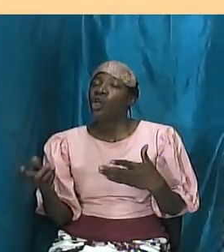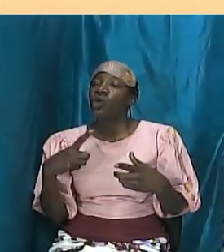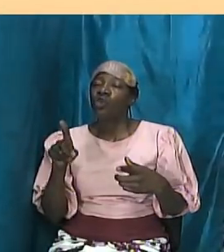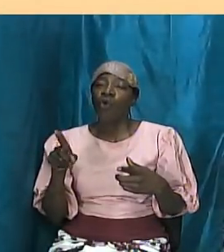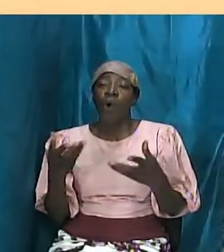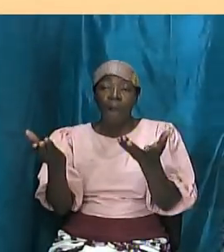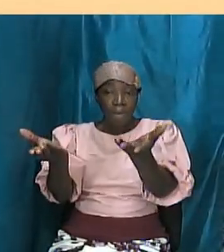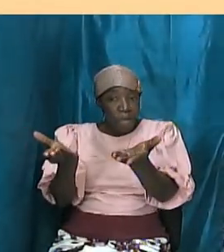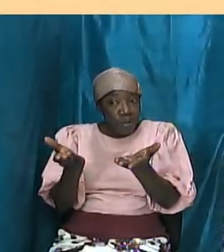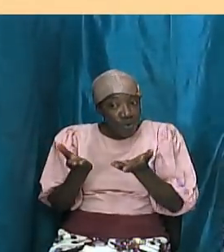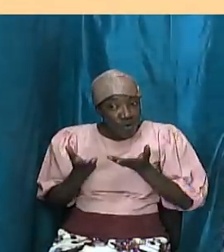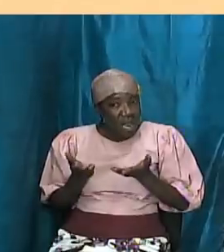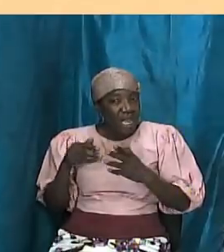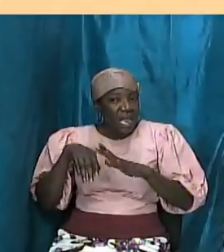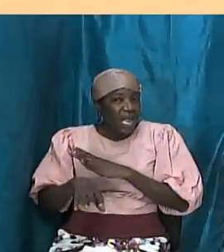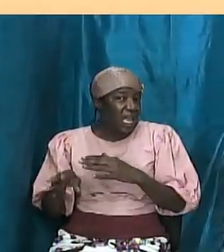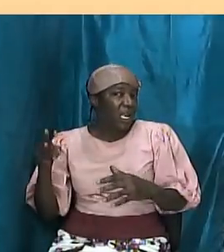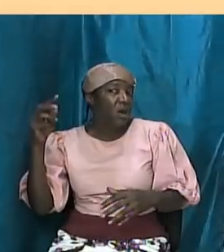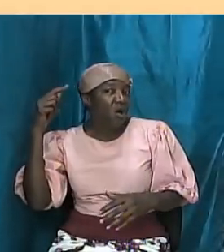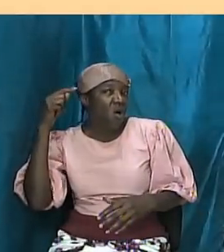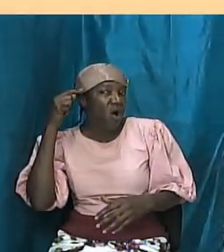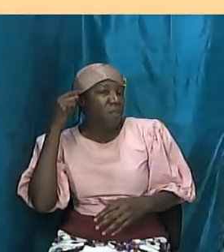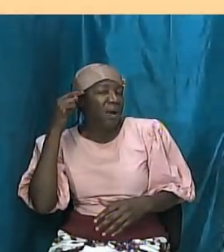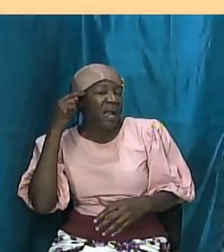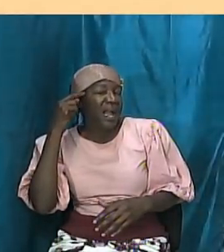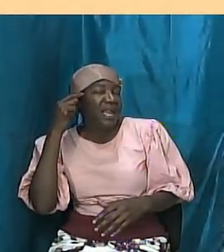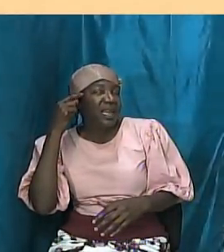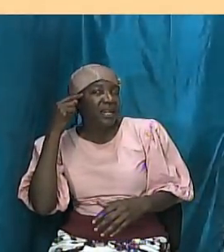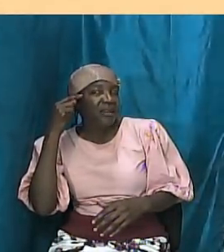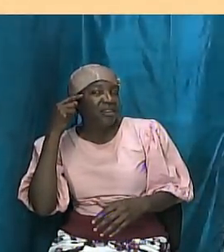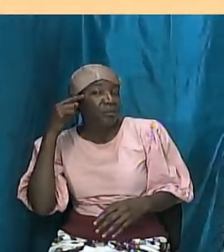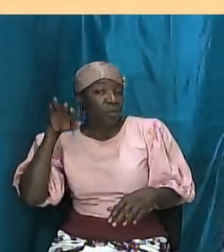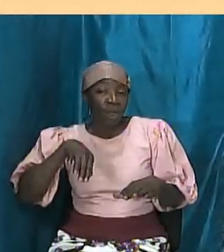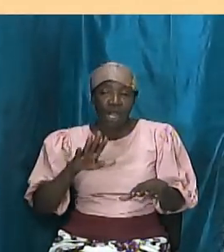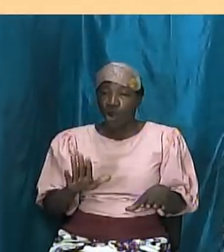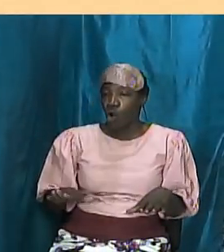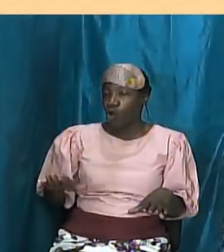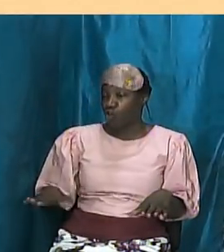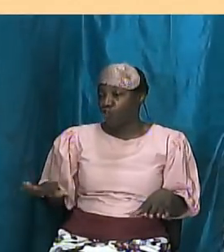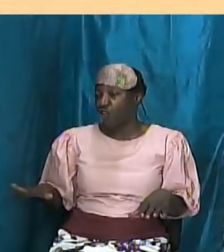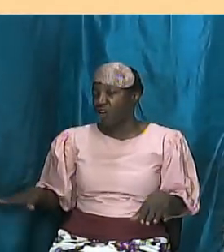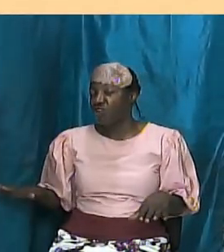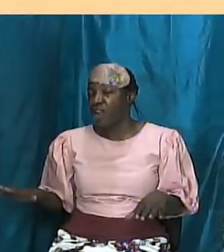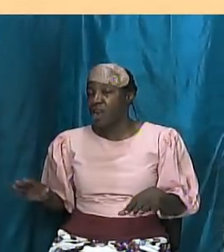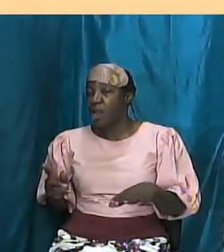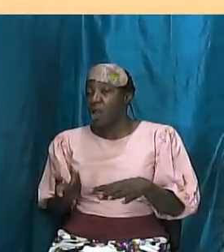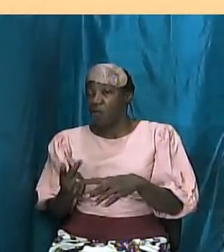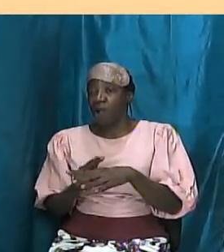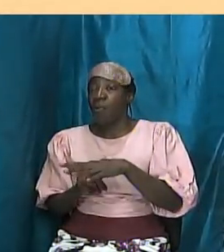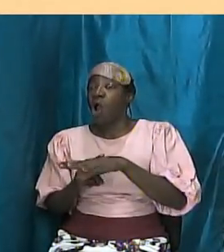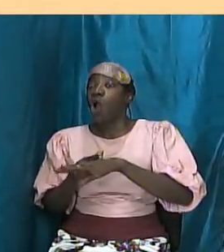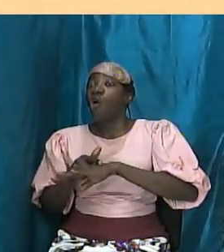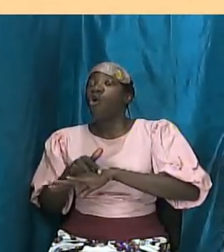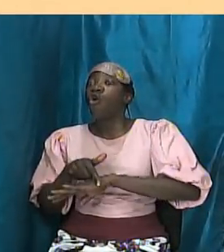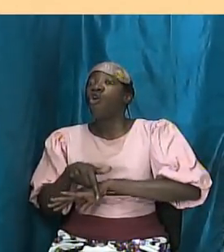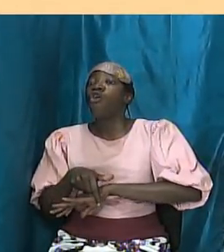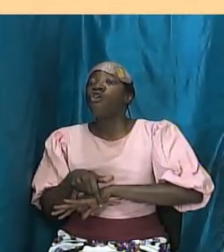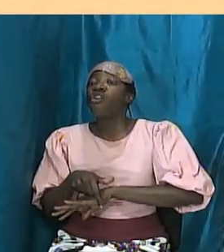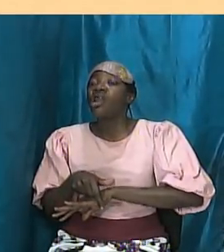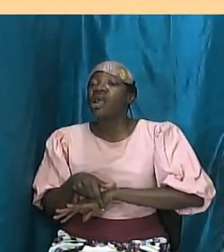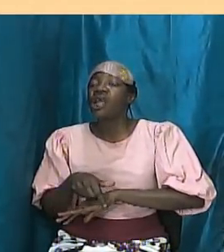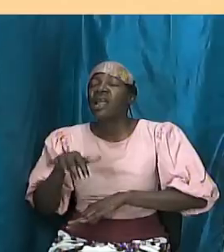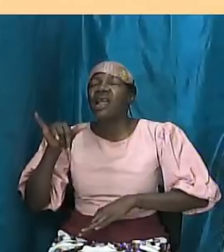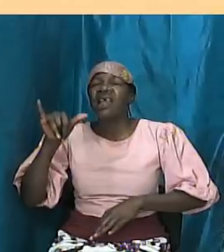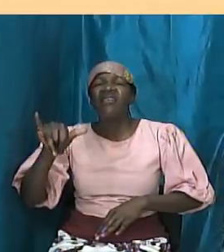into our minds, into the psychology of our children from early that we